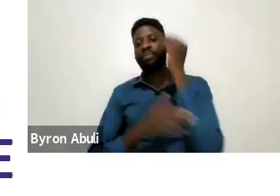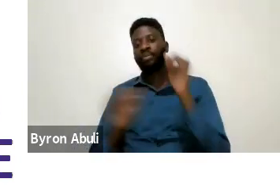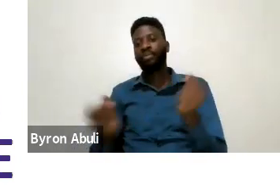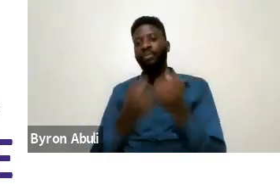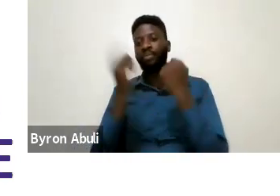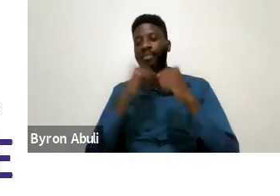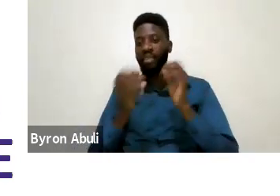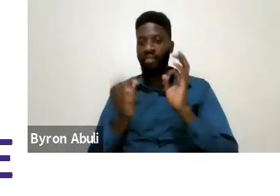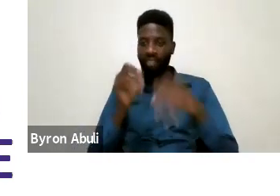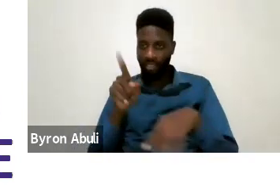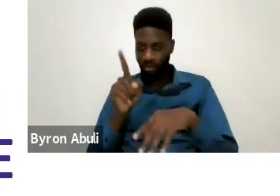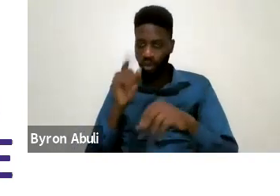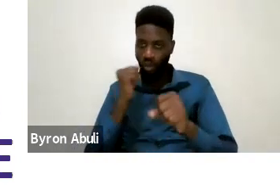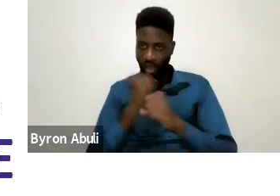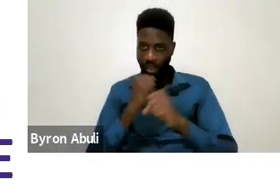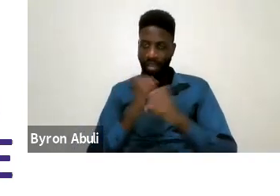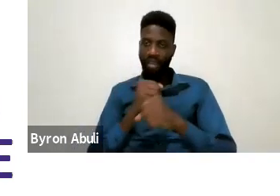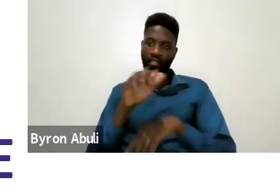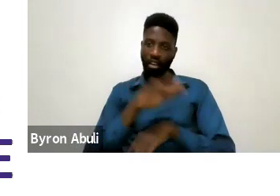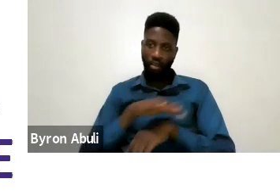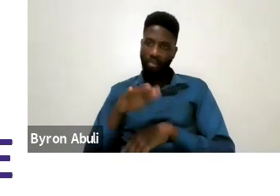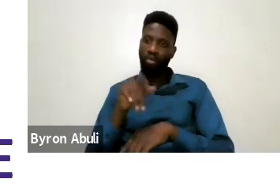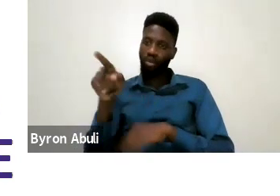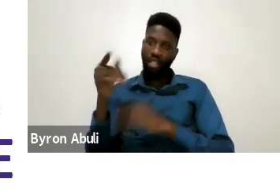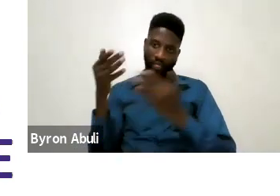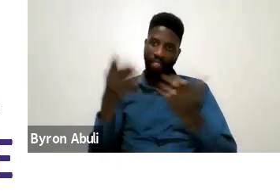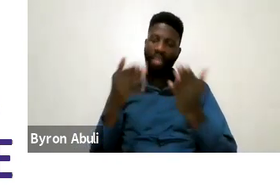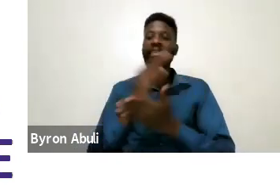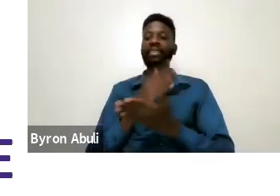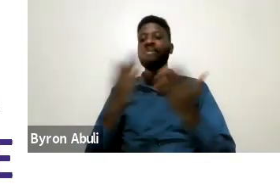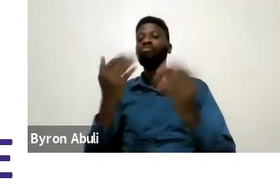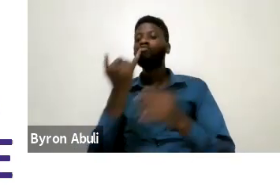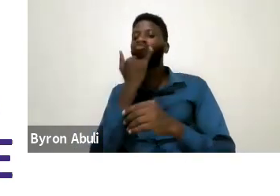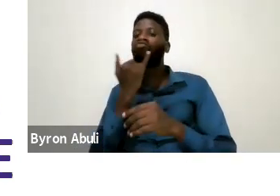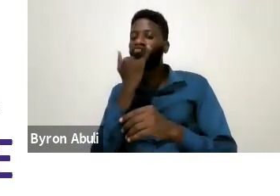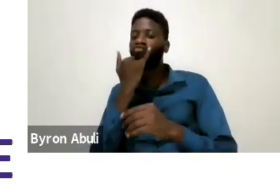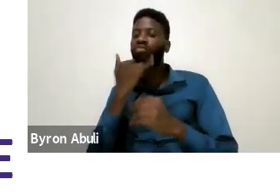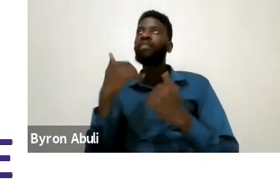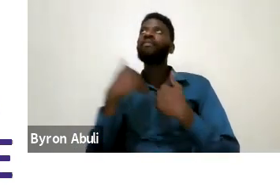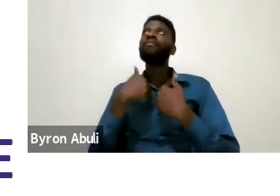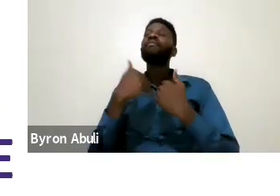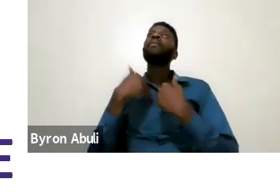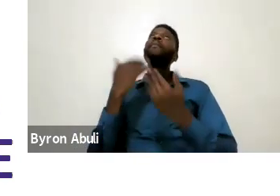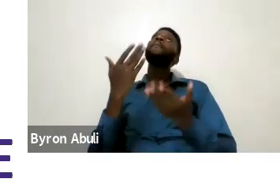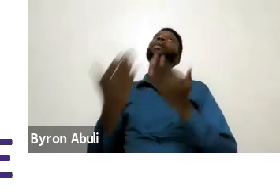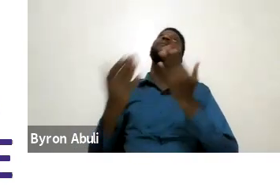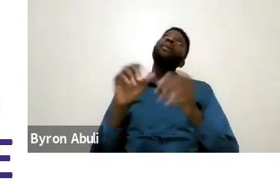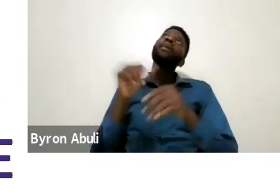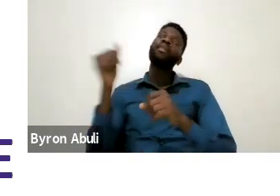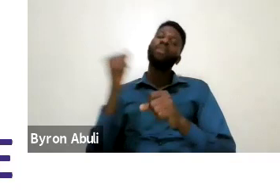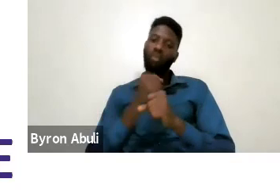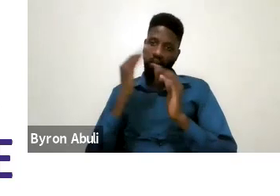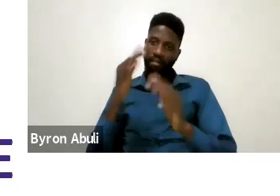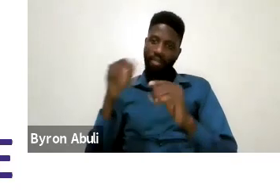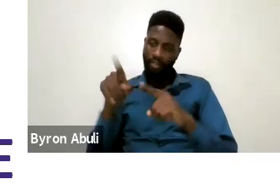in that work environment and maybe there's something that is going wrong with maybe a fellow employee of yours, be that voice that